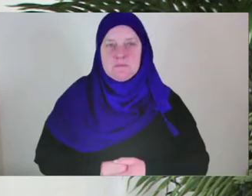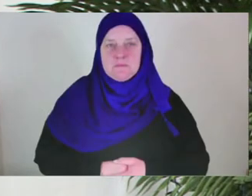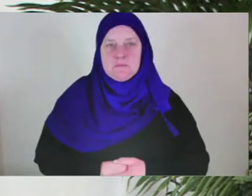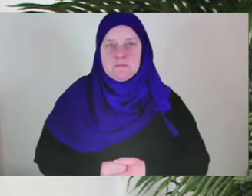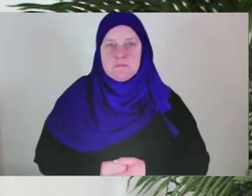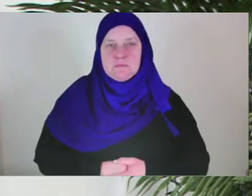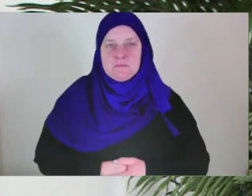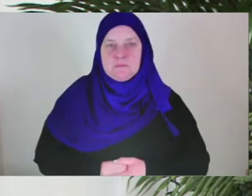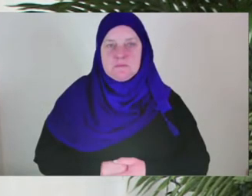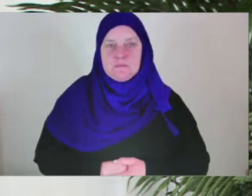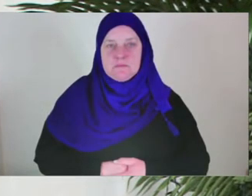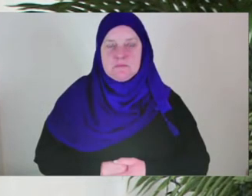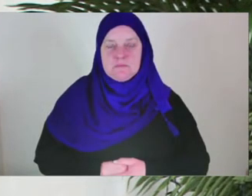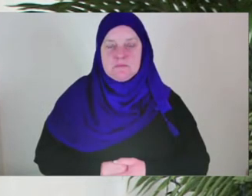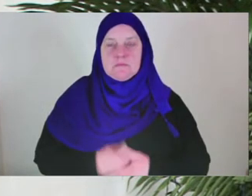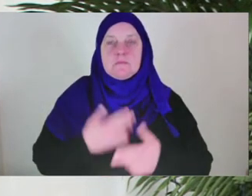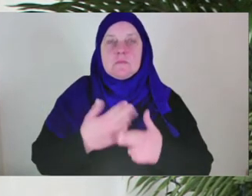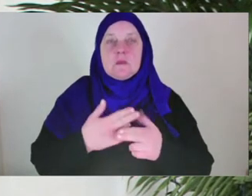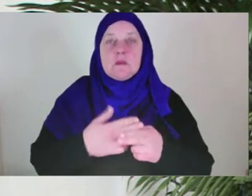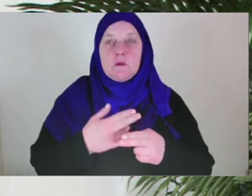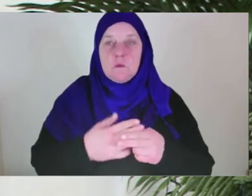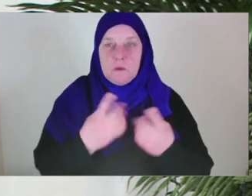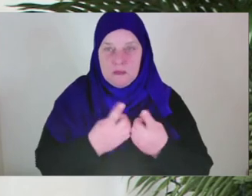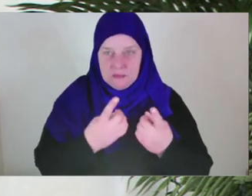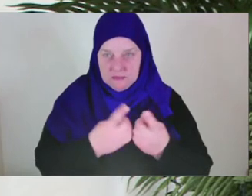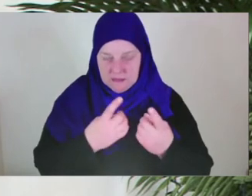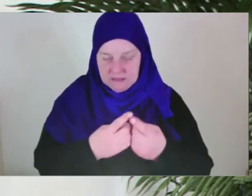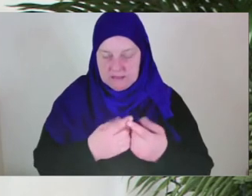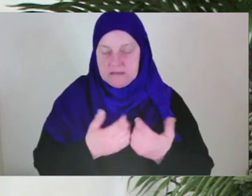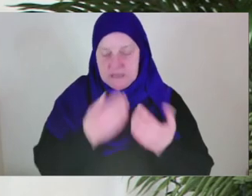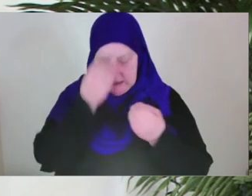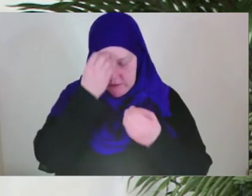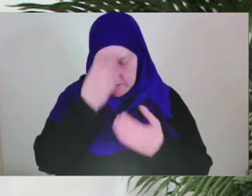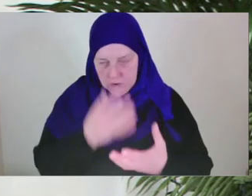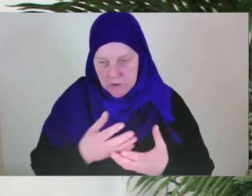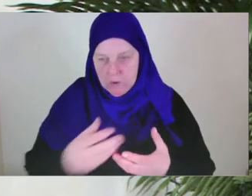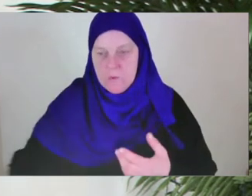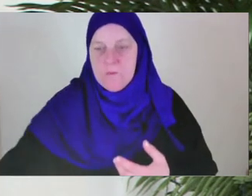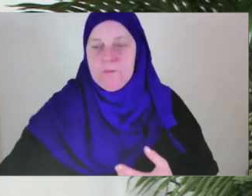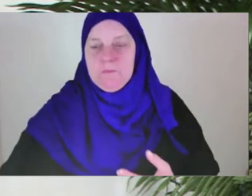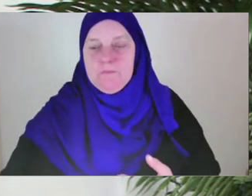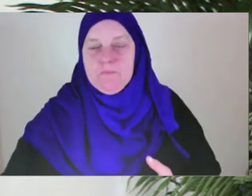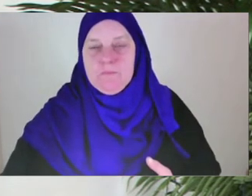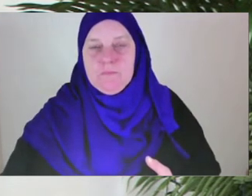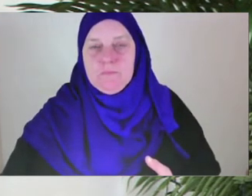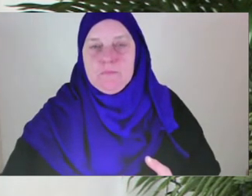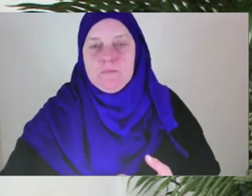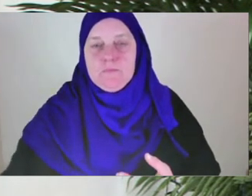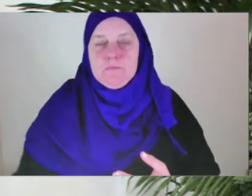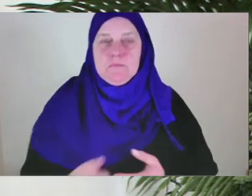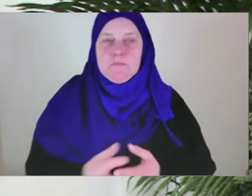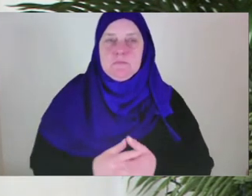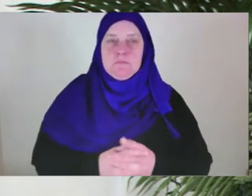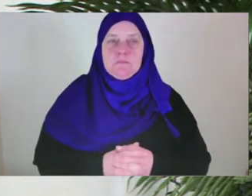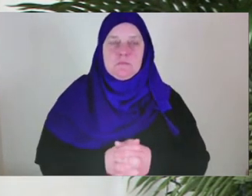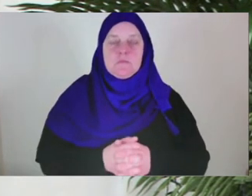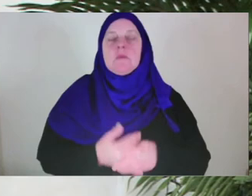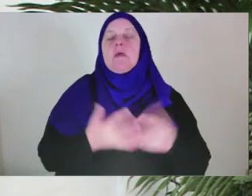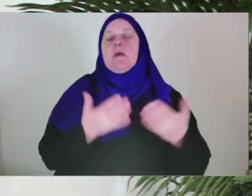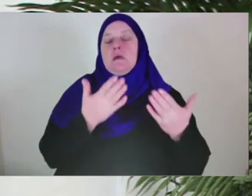A couple of quick brief points on the agenda for this evening and the program, and inshallah, we'll continue with the main part